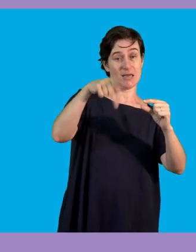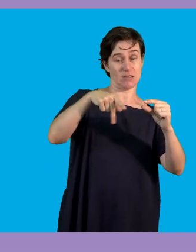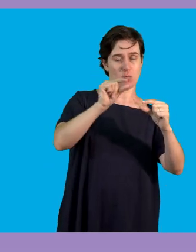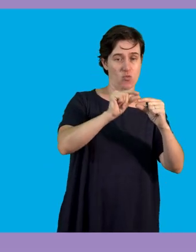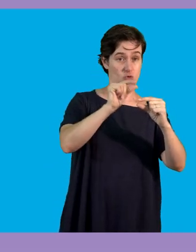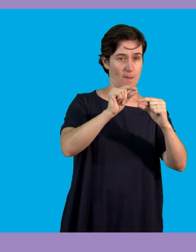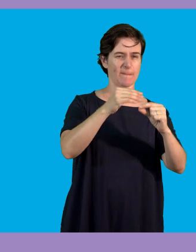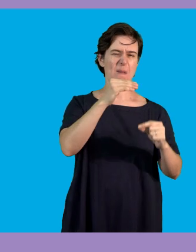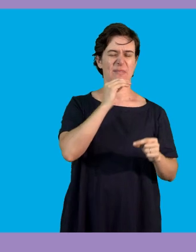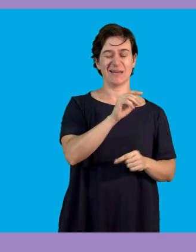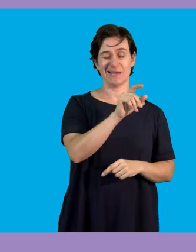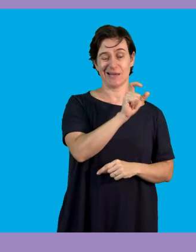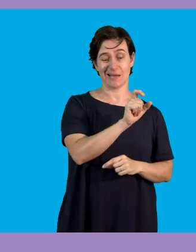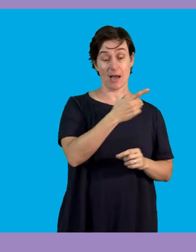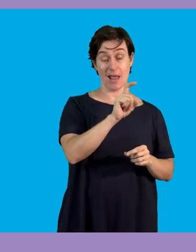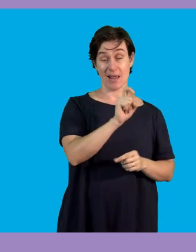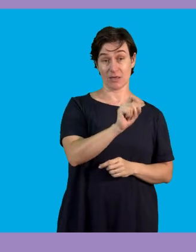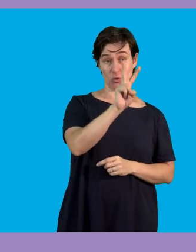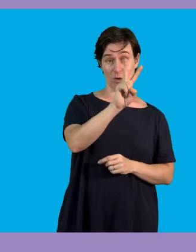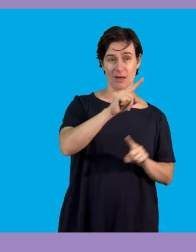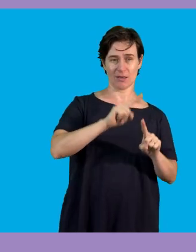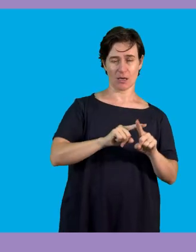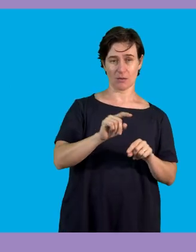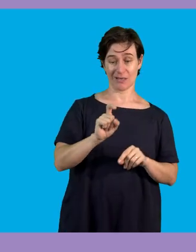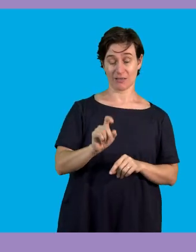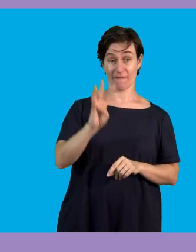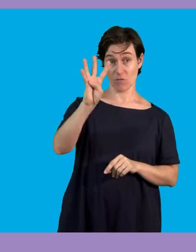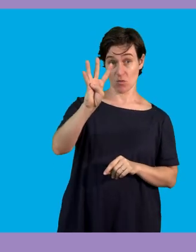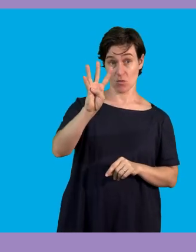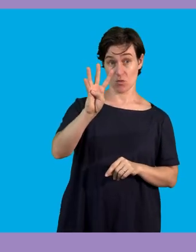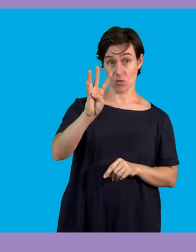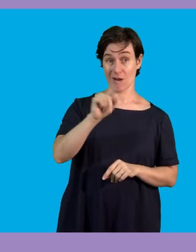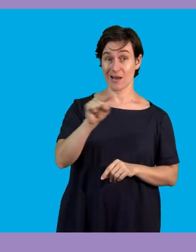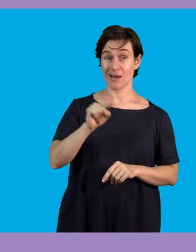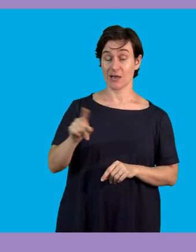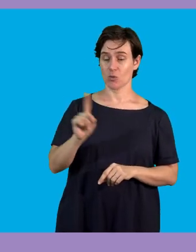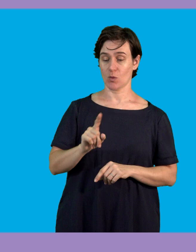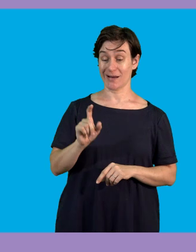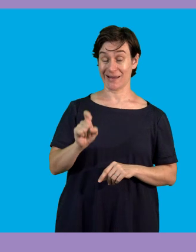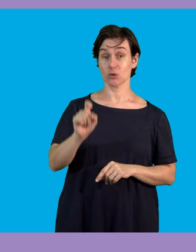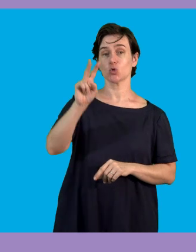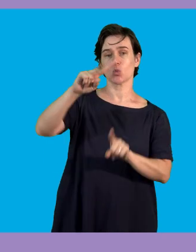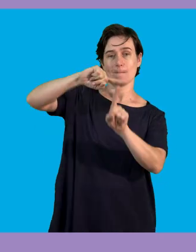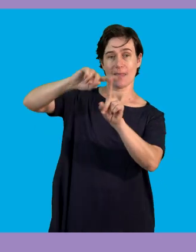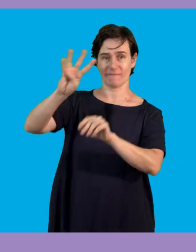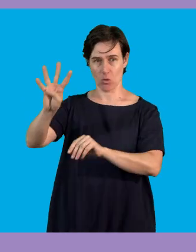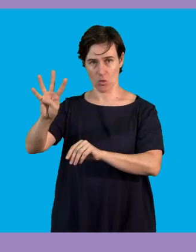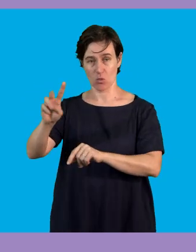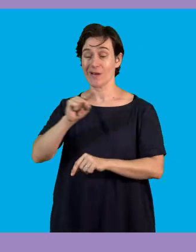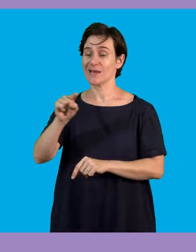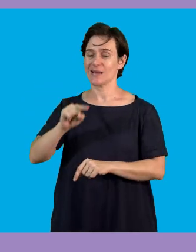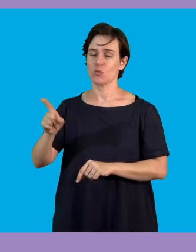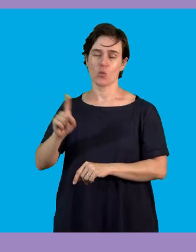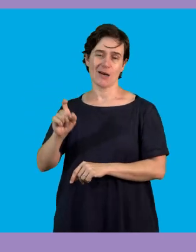if we have x squared multiplied by x to the exponent 4, it means it would be x to the exponent 2 plus 4, which is x